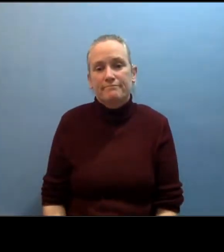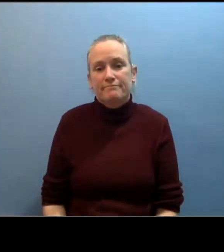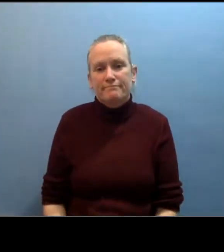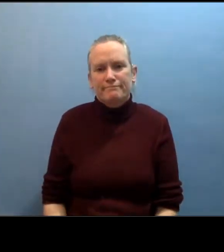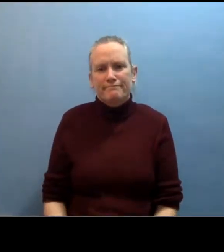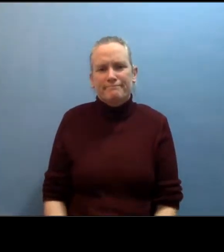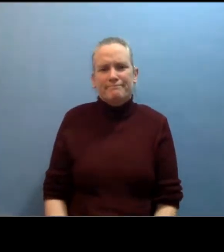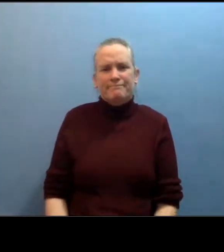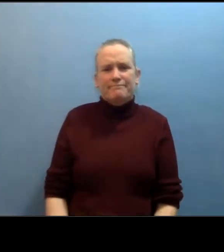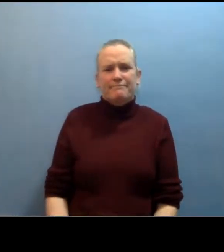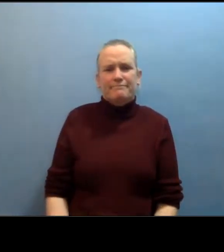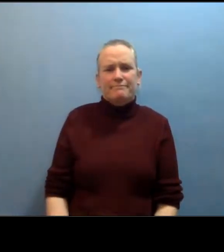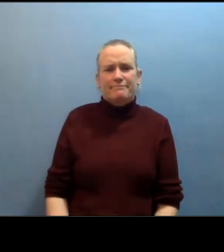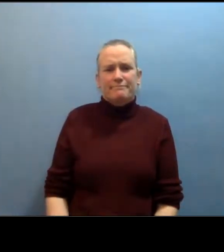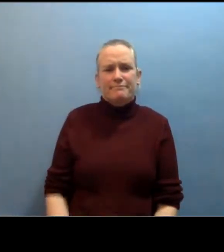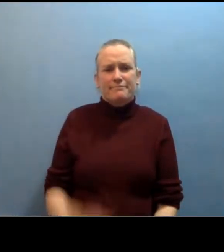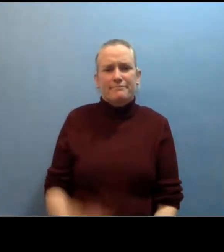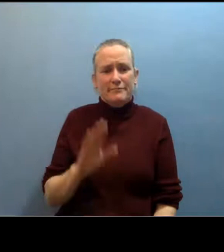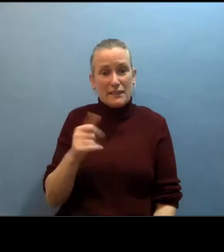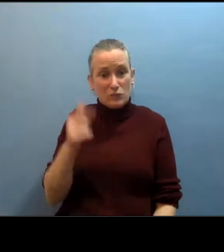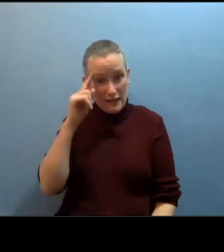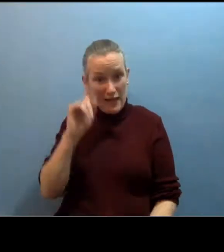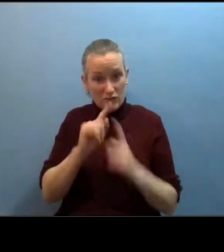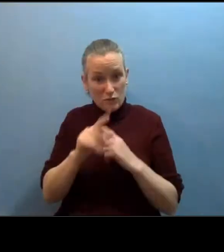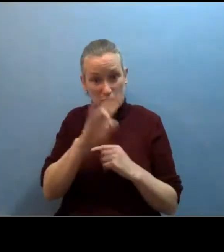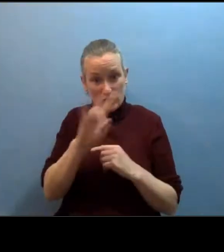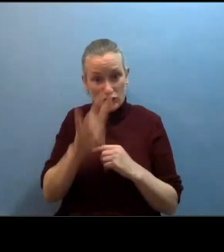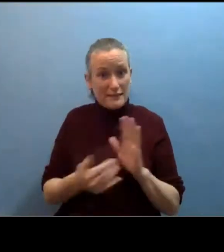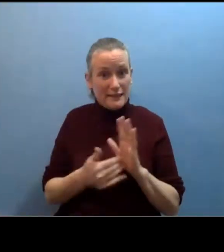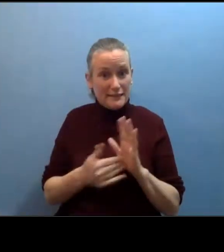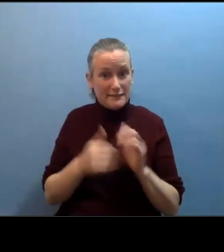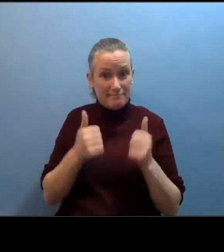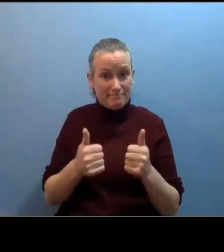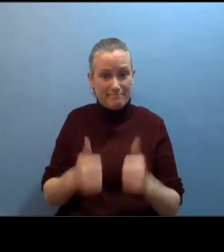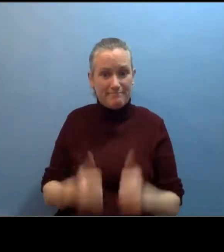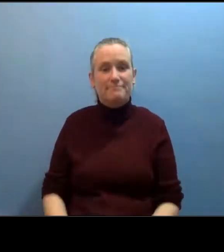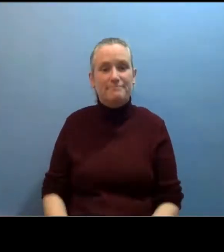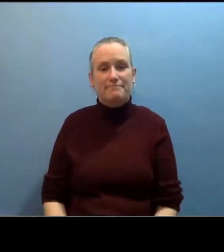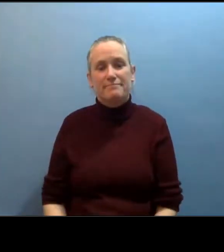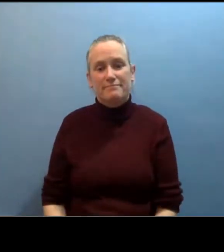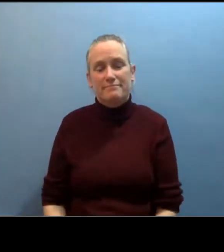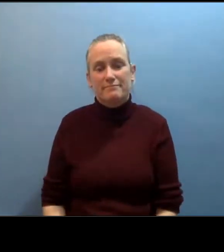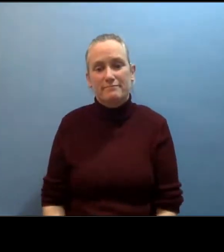that, Linda? Yeah, definitely.